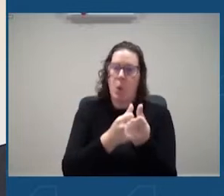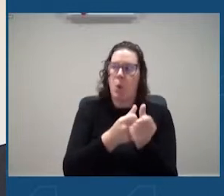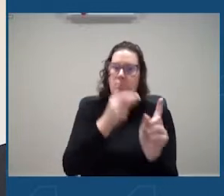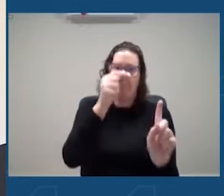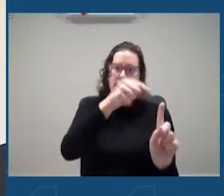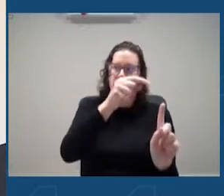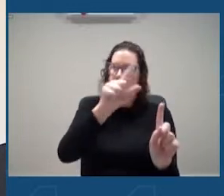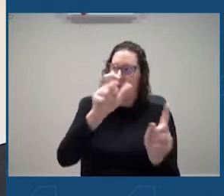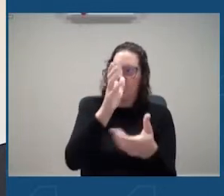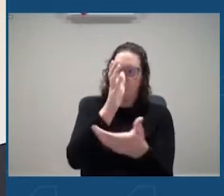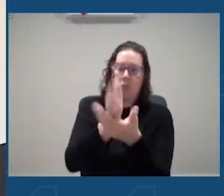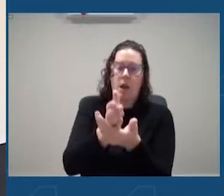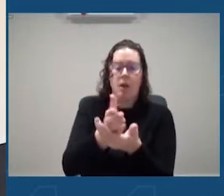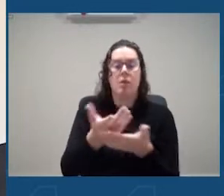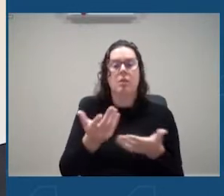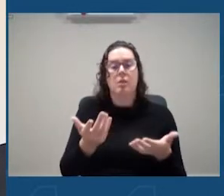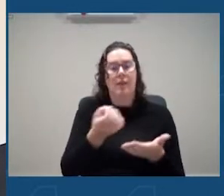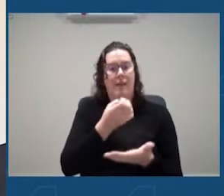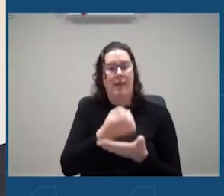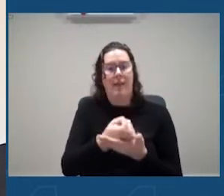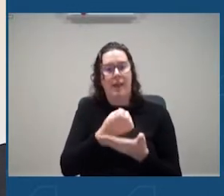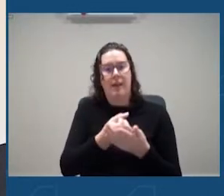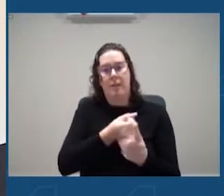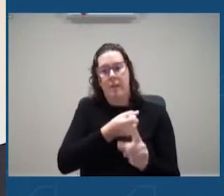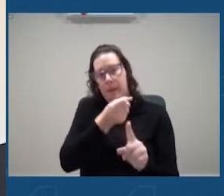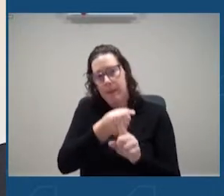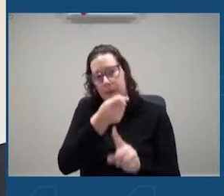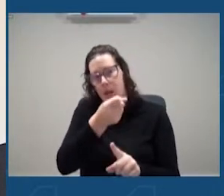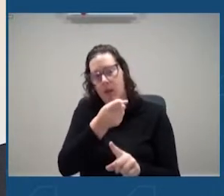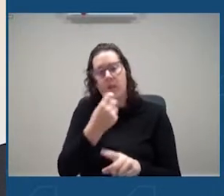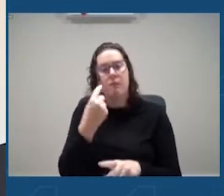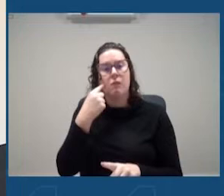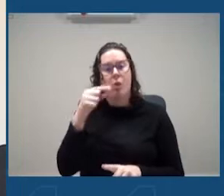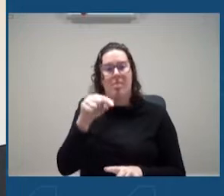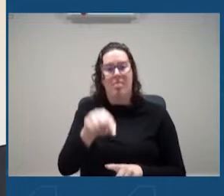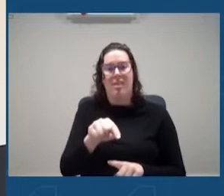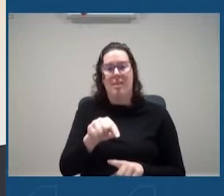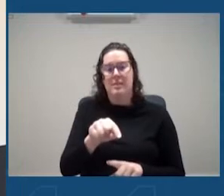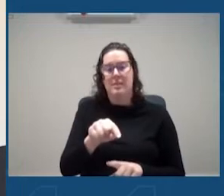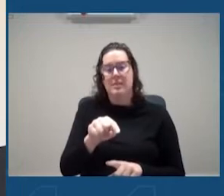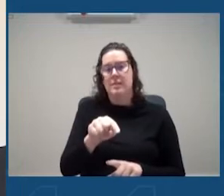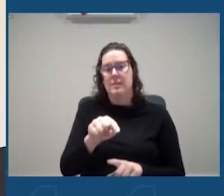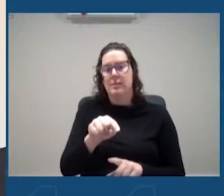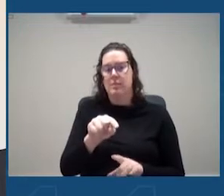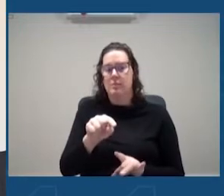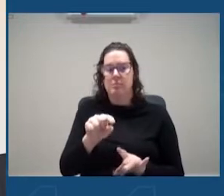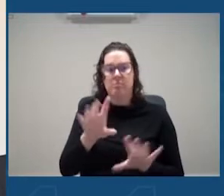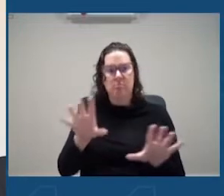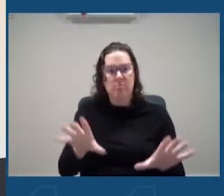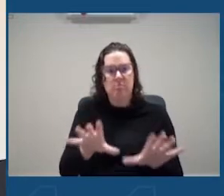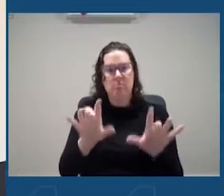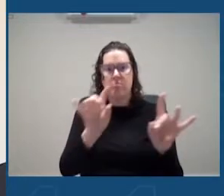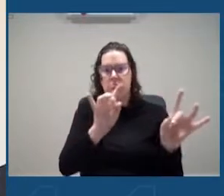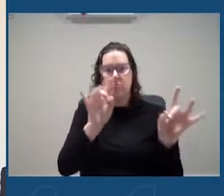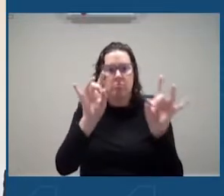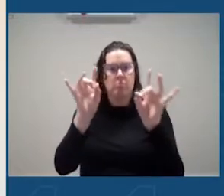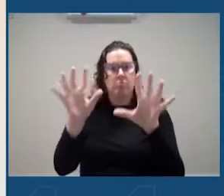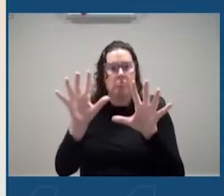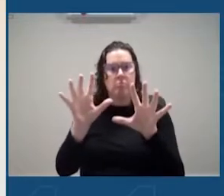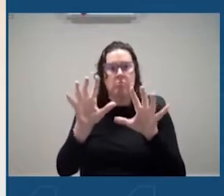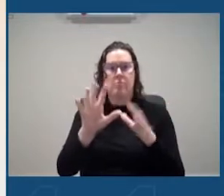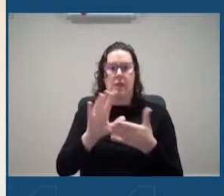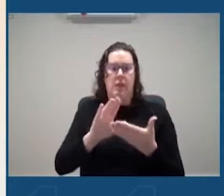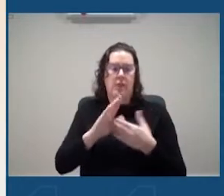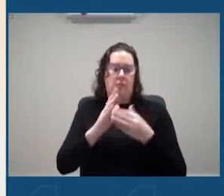And the economic impact of this act of domestic terror has been just